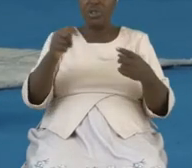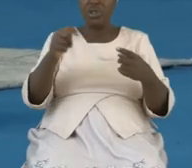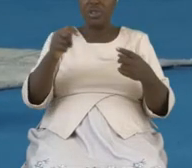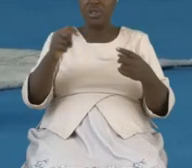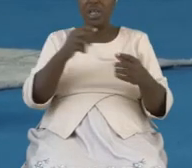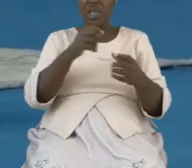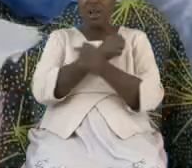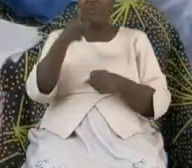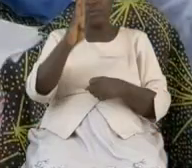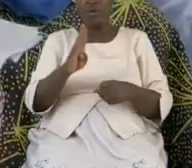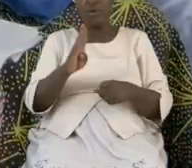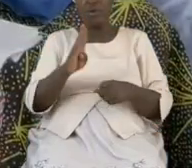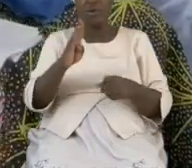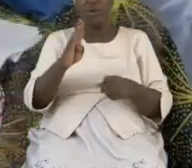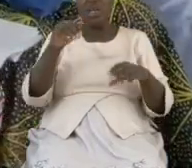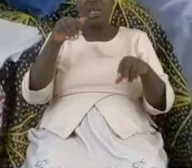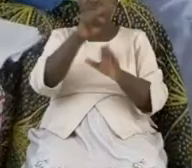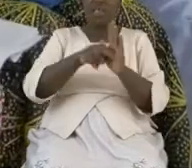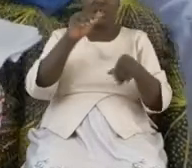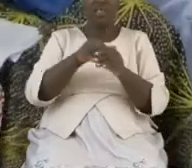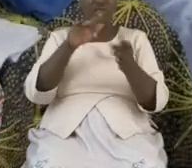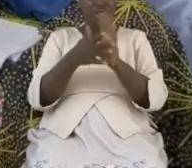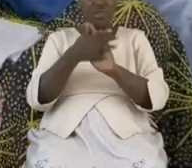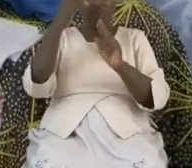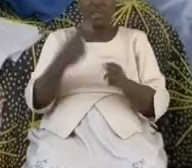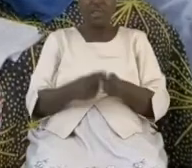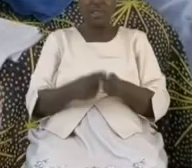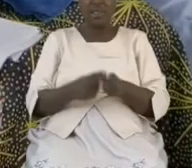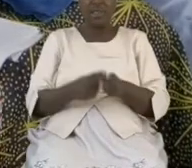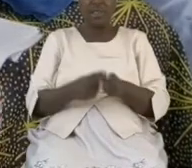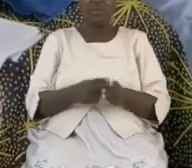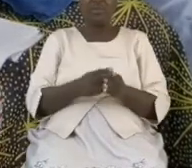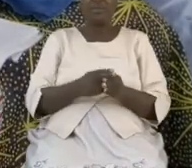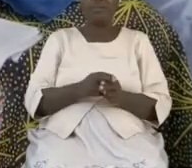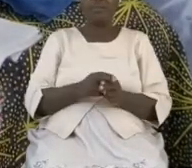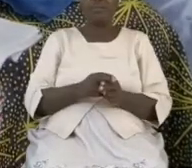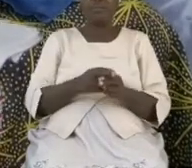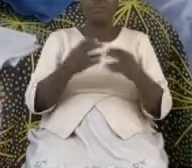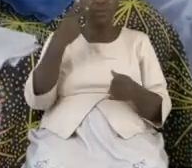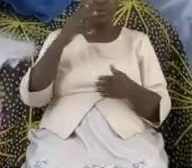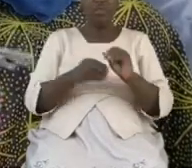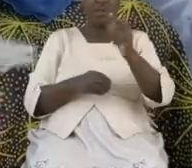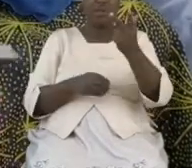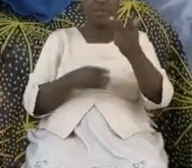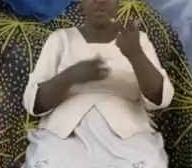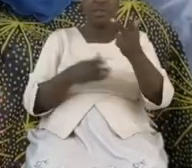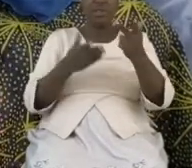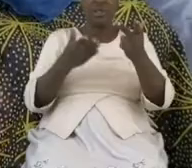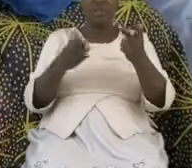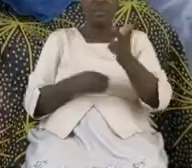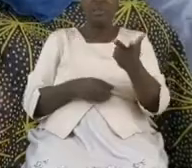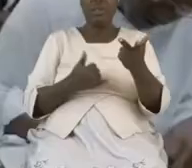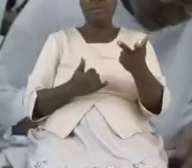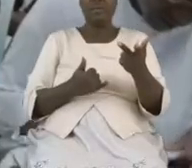in Jesus' name. Amen. Let's look at number three here. Number three